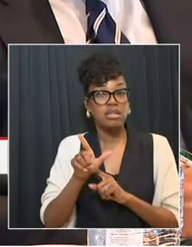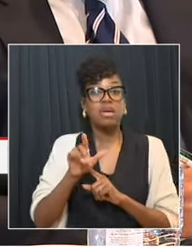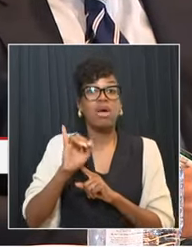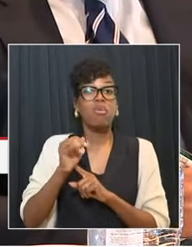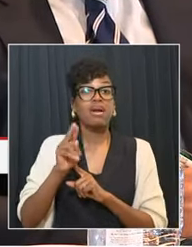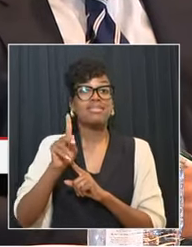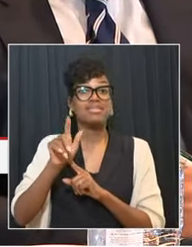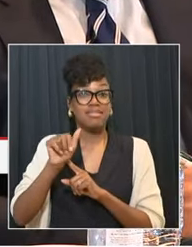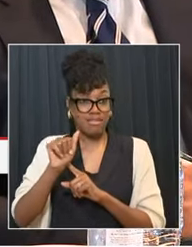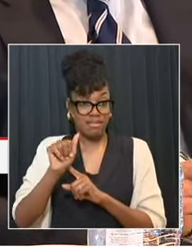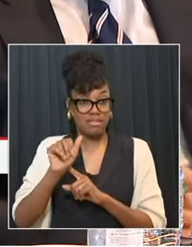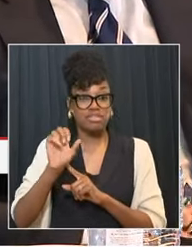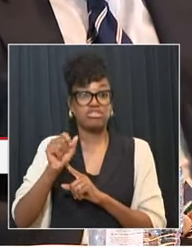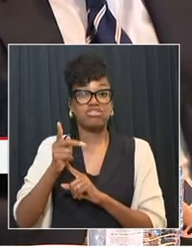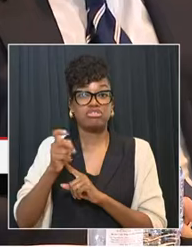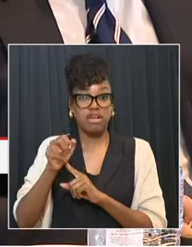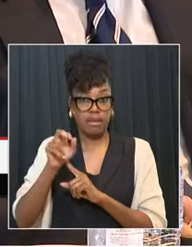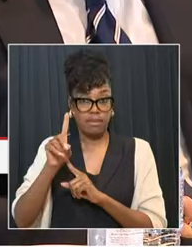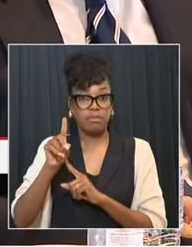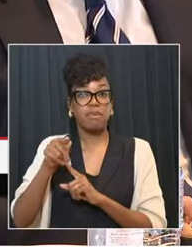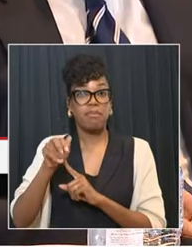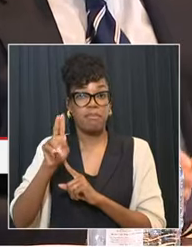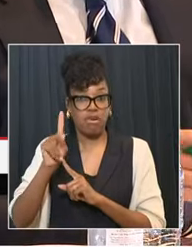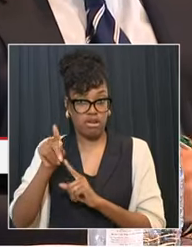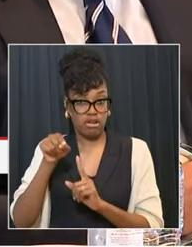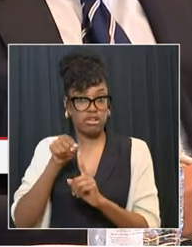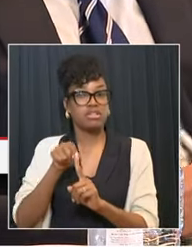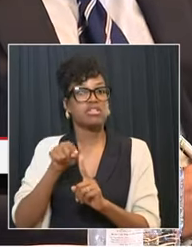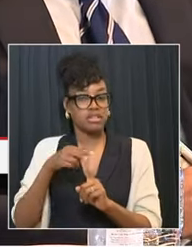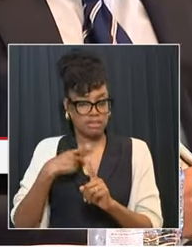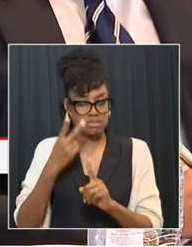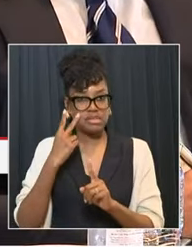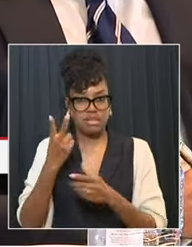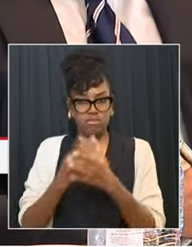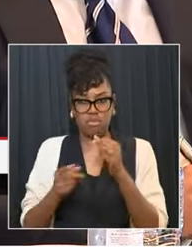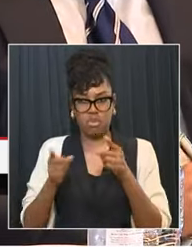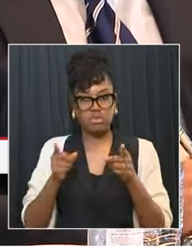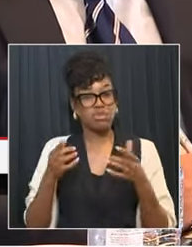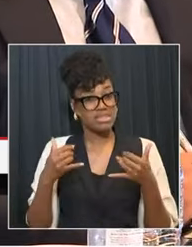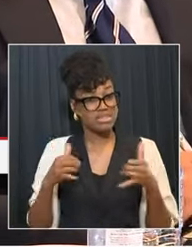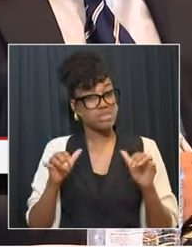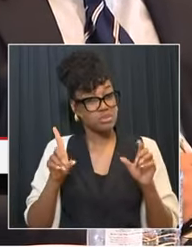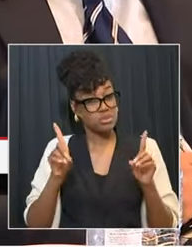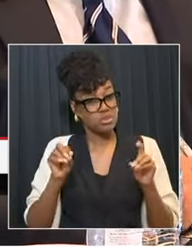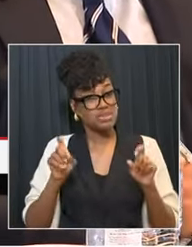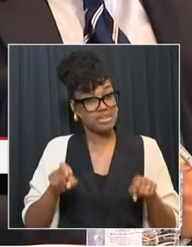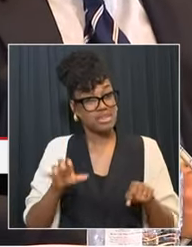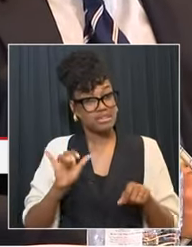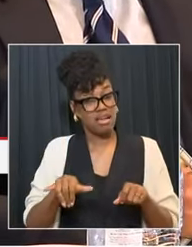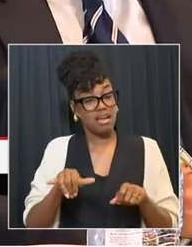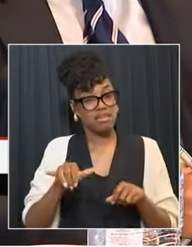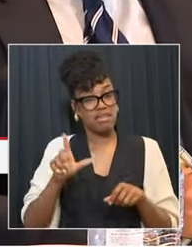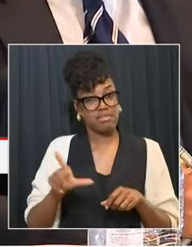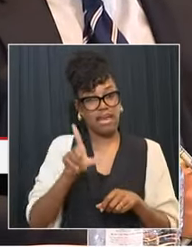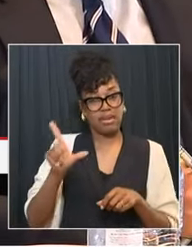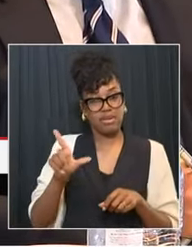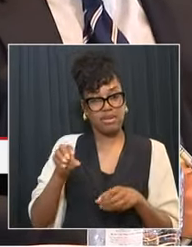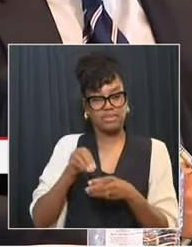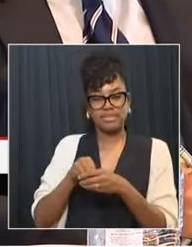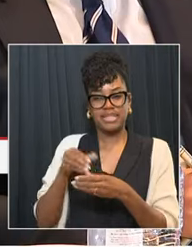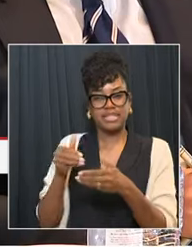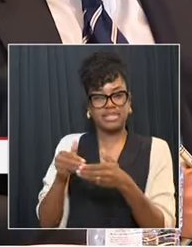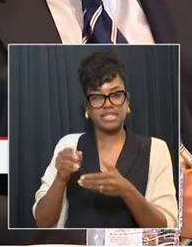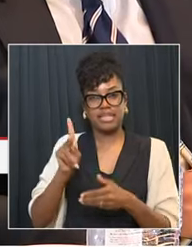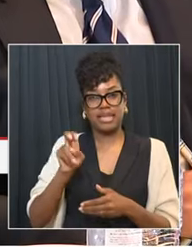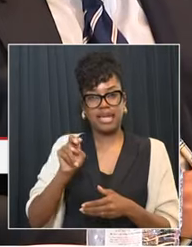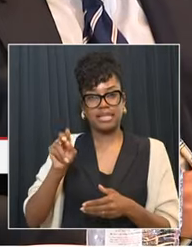I do want to continue, as we talk about Kennedy Street, we still do need that anchor and a library resource within Kennedy Street. And I know I put money